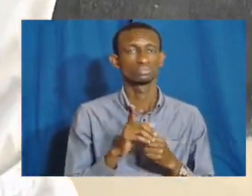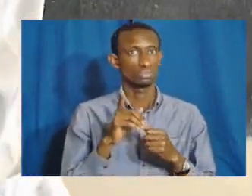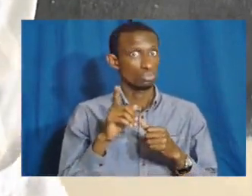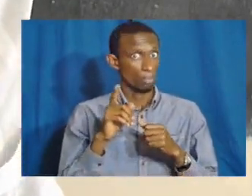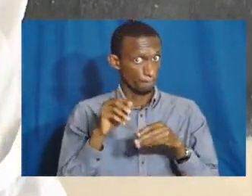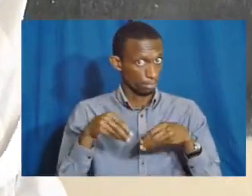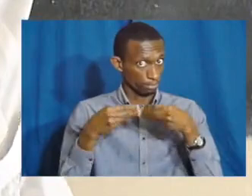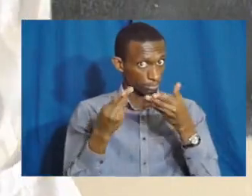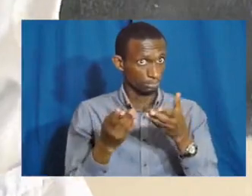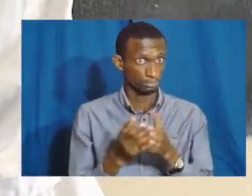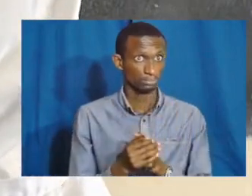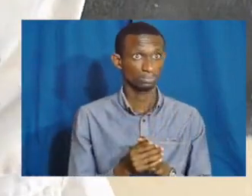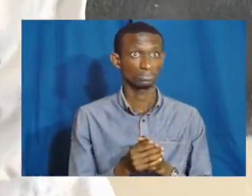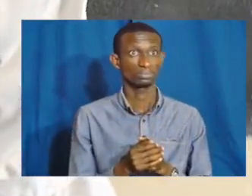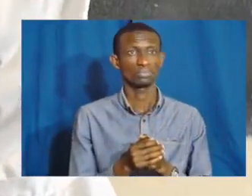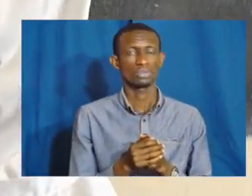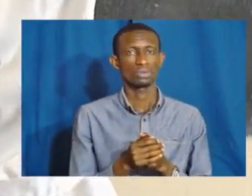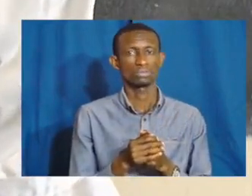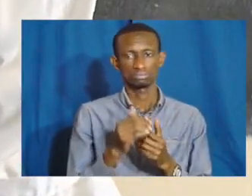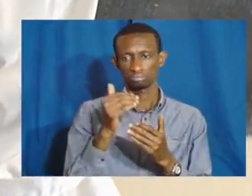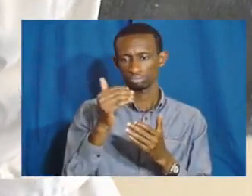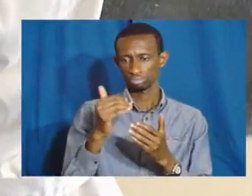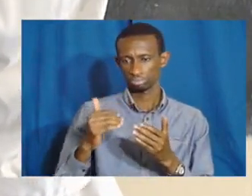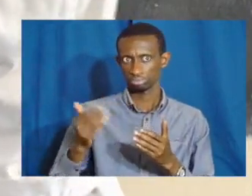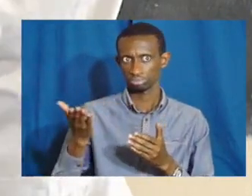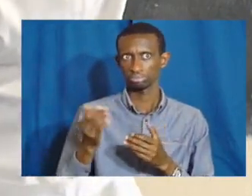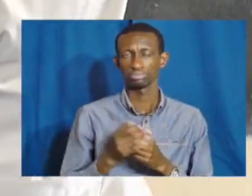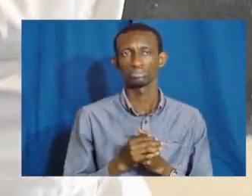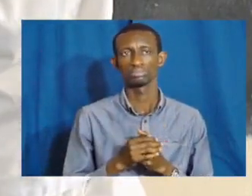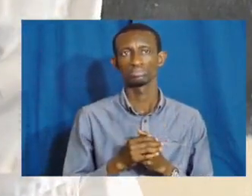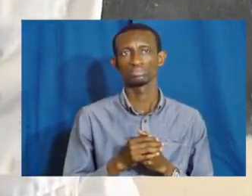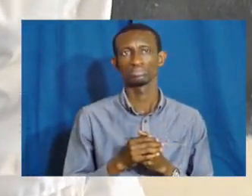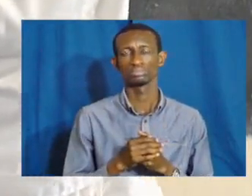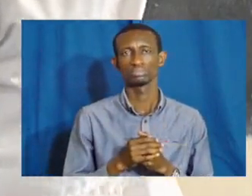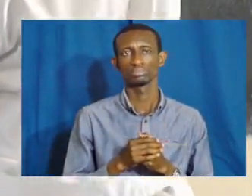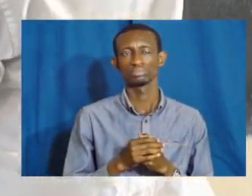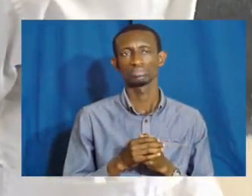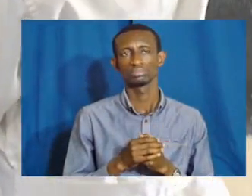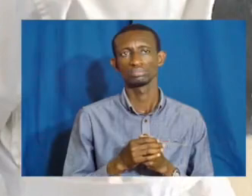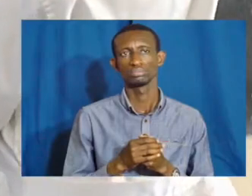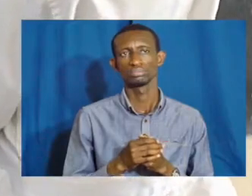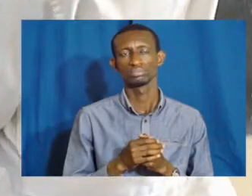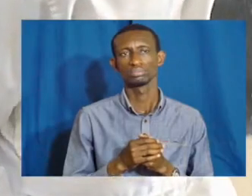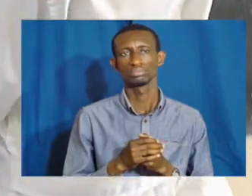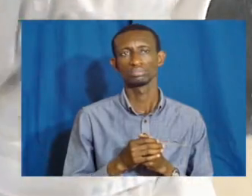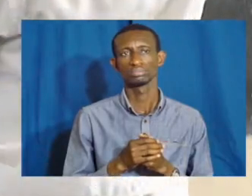given the following compounds, that